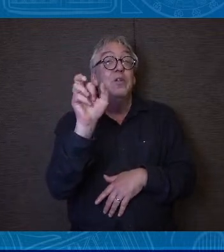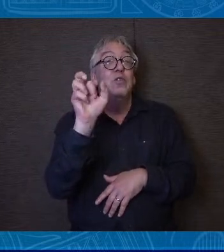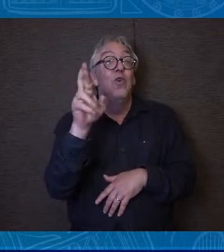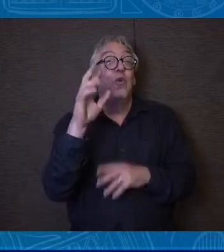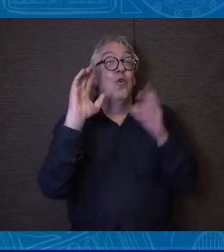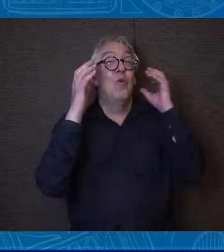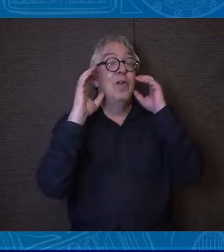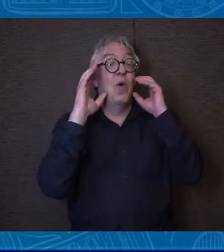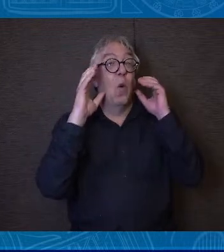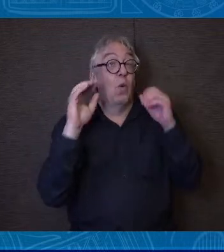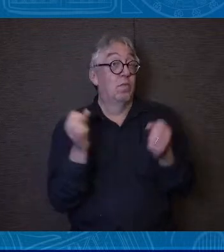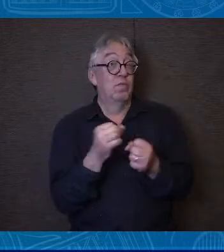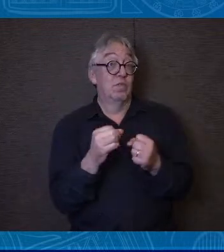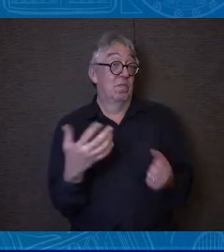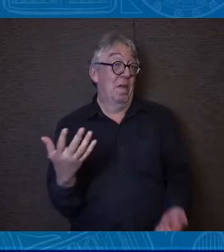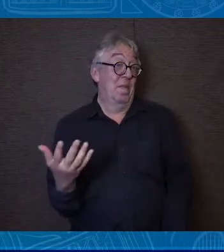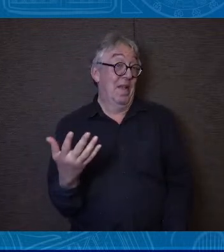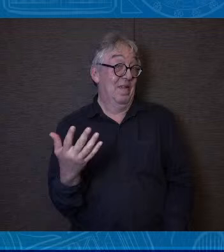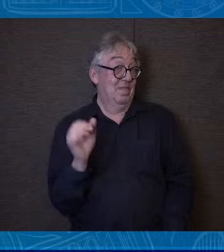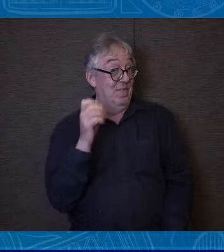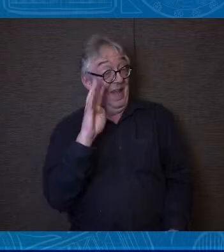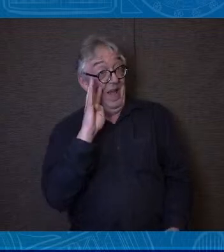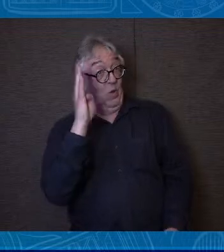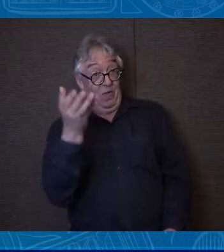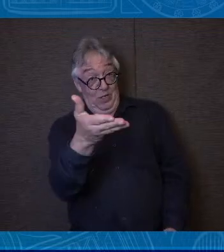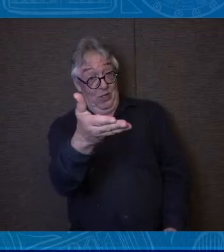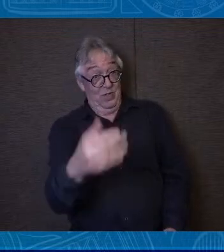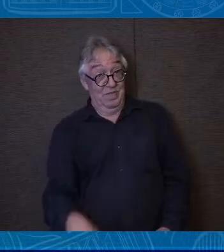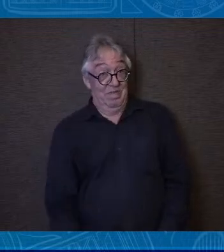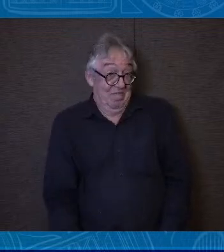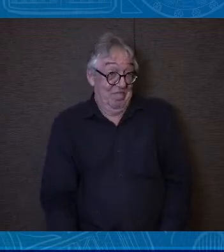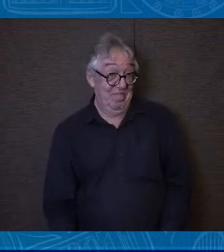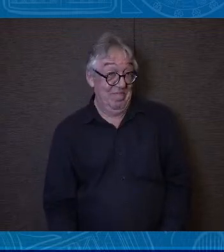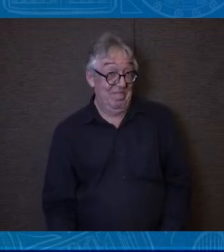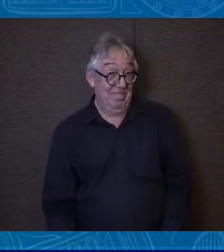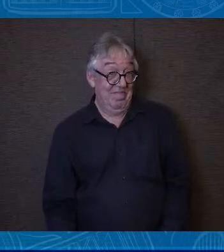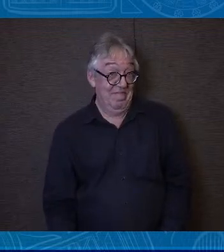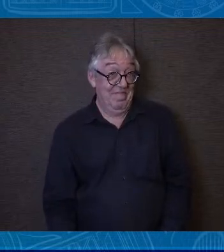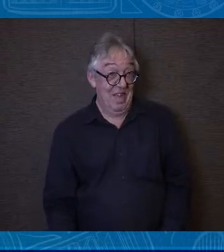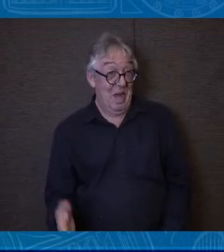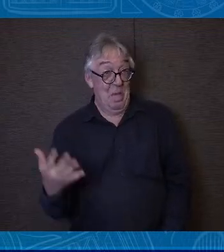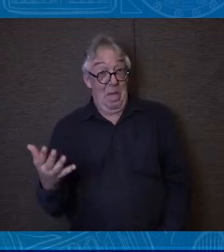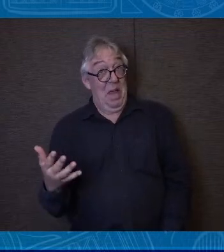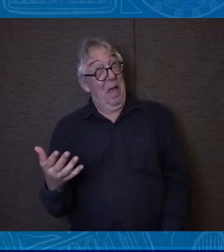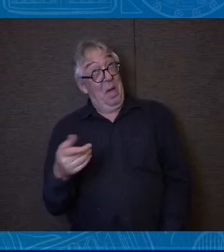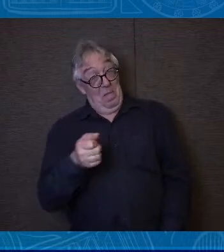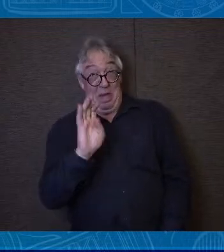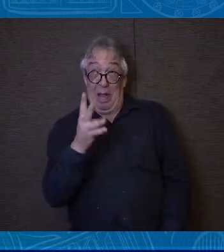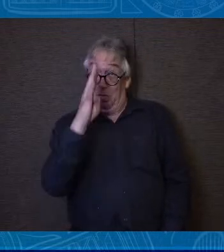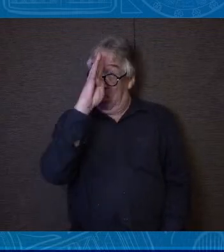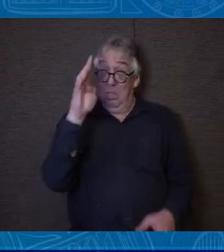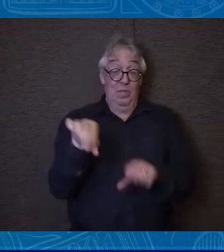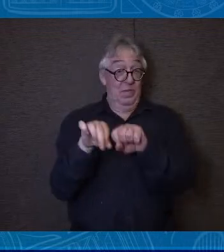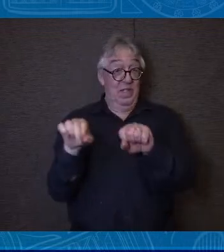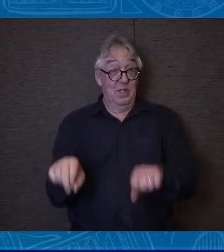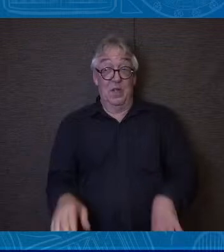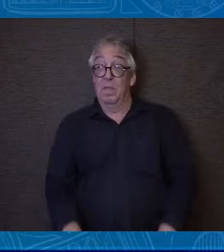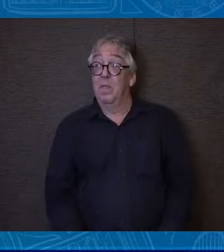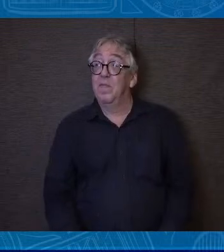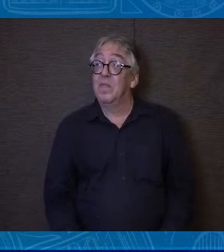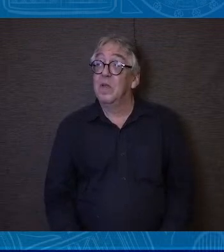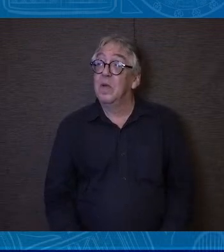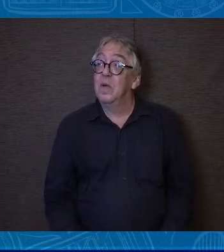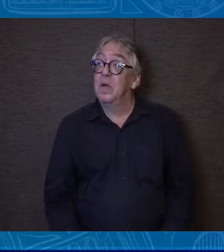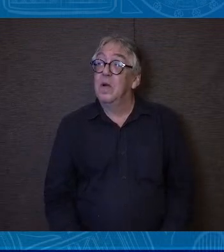an innovation piece for the hams themselves, so that then we can do that. If you look at X1303